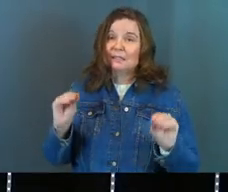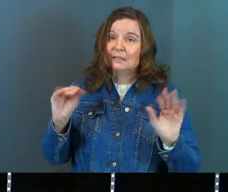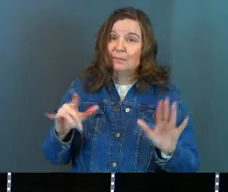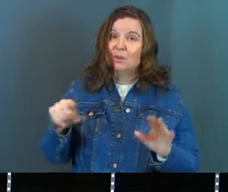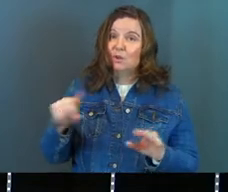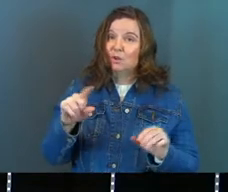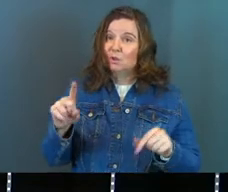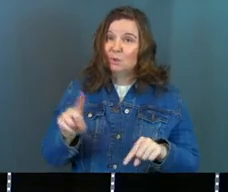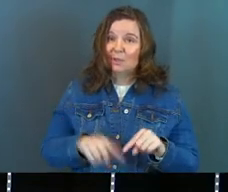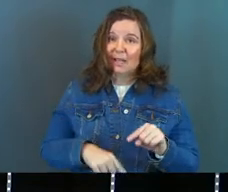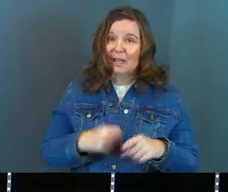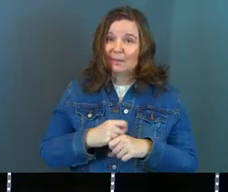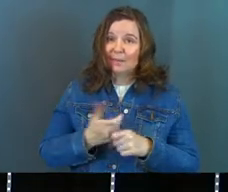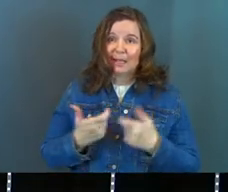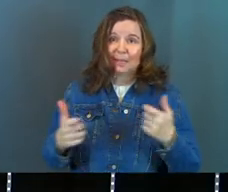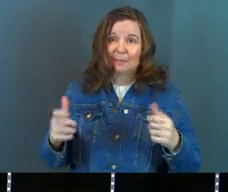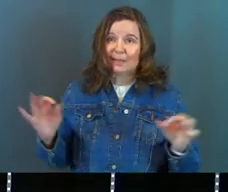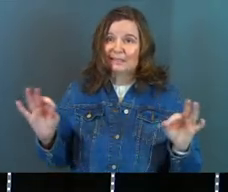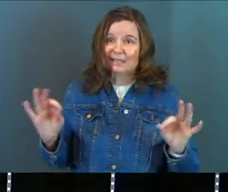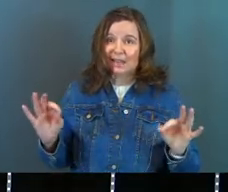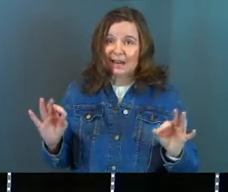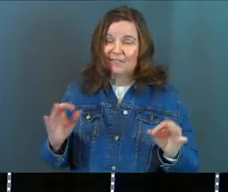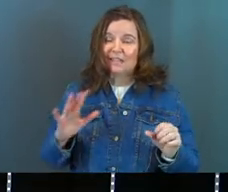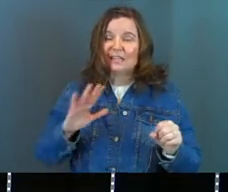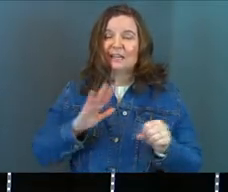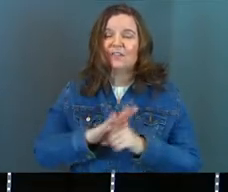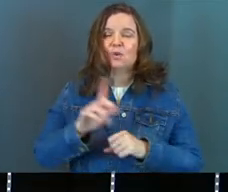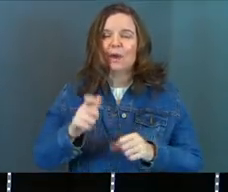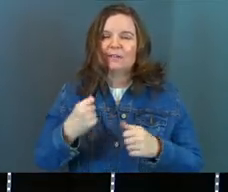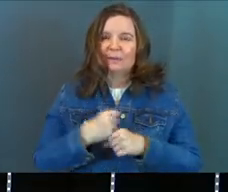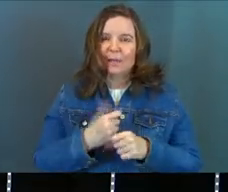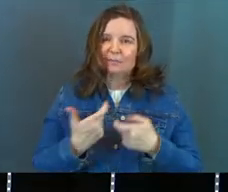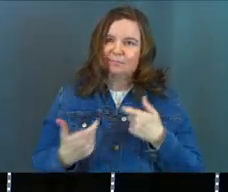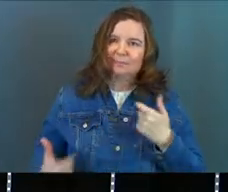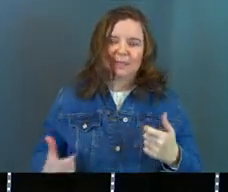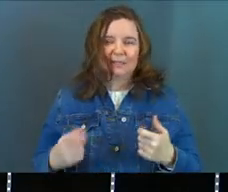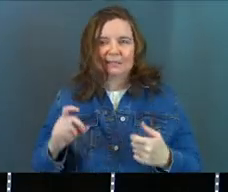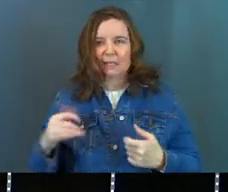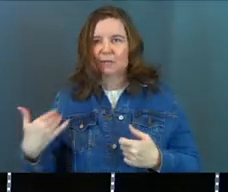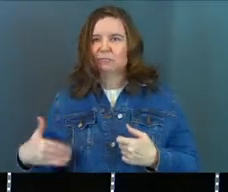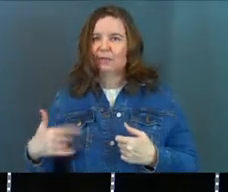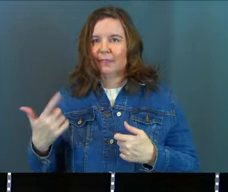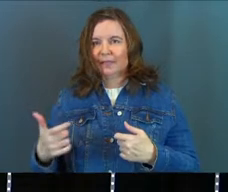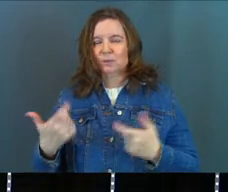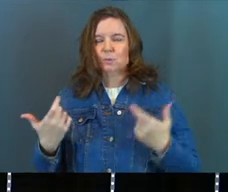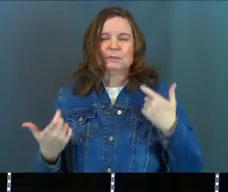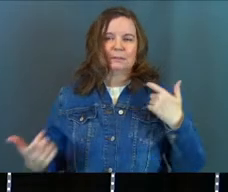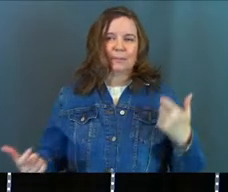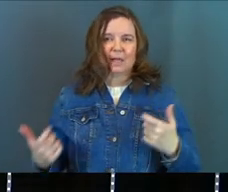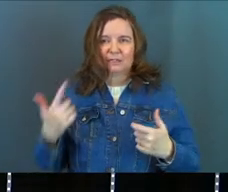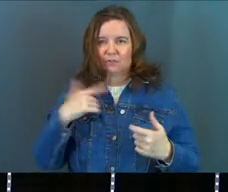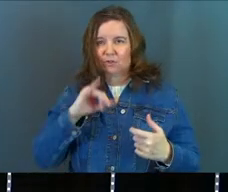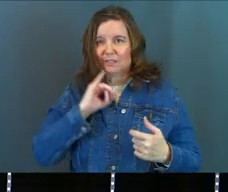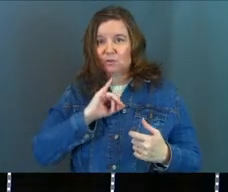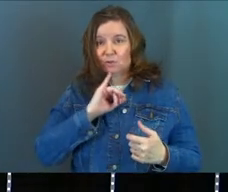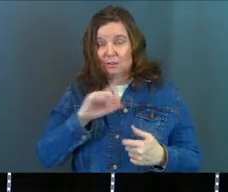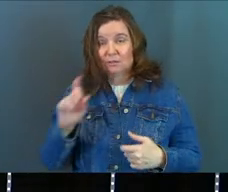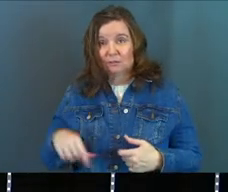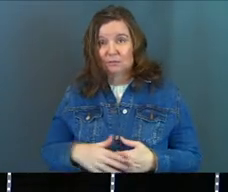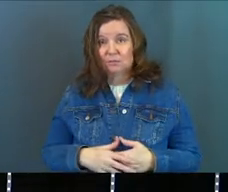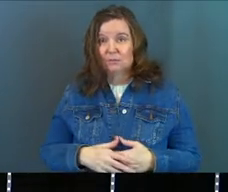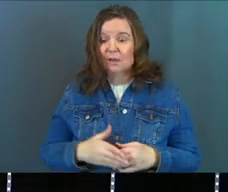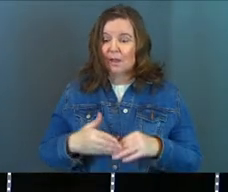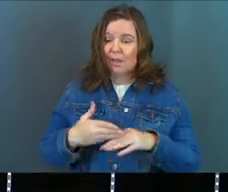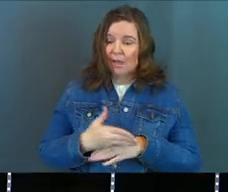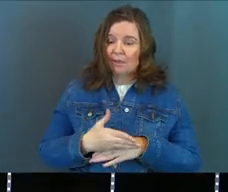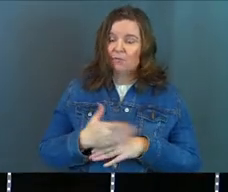miracle you cannot make a big deal out of enough in the Old Testament. This was massive for Israelites.